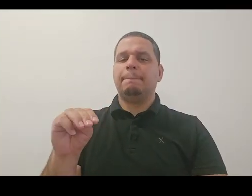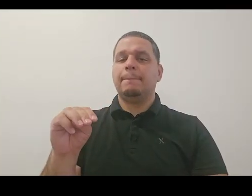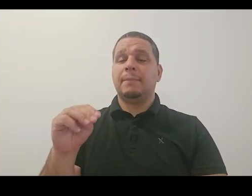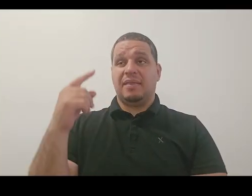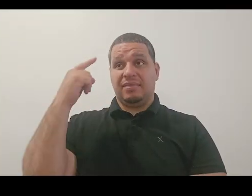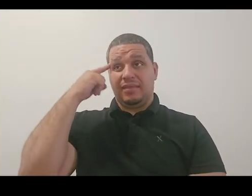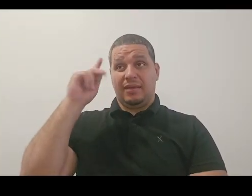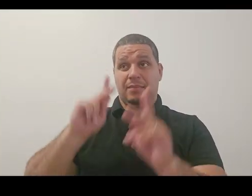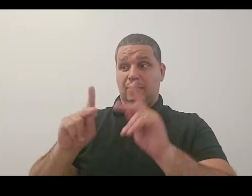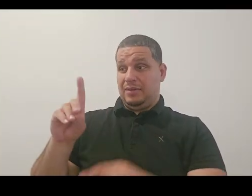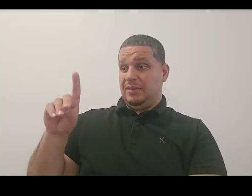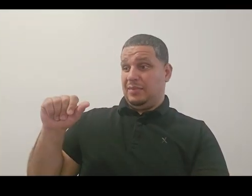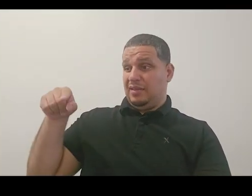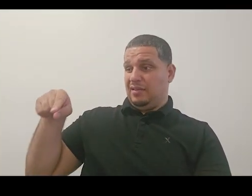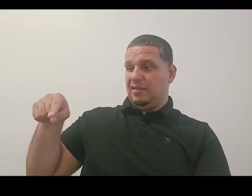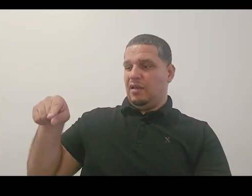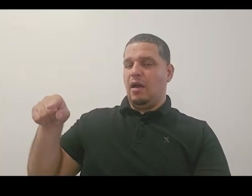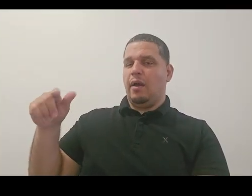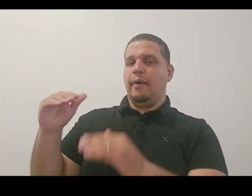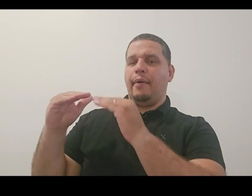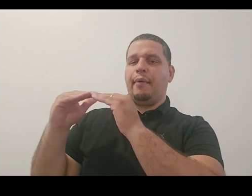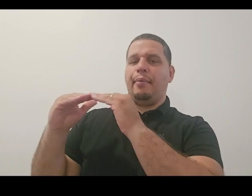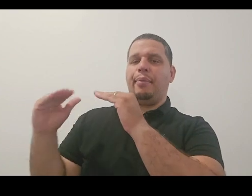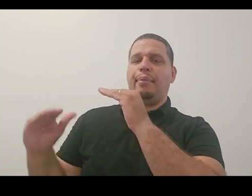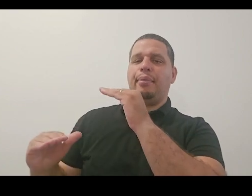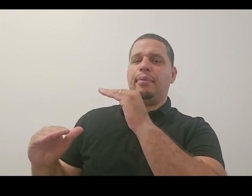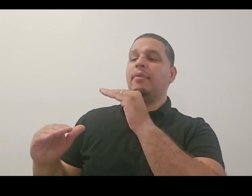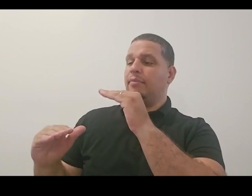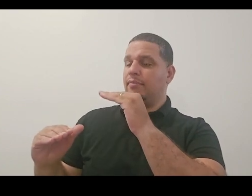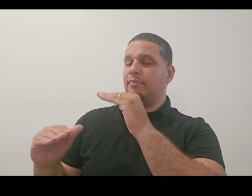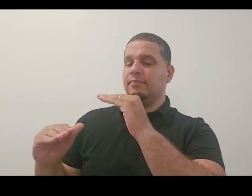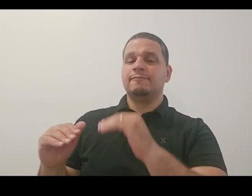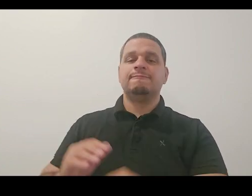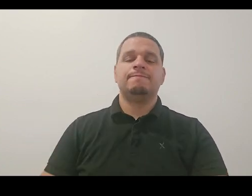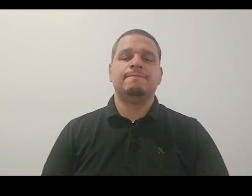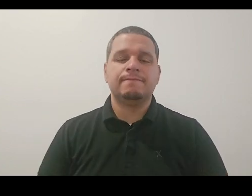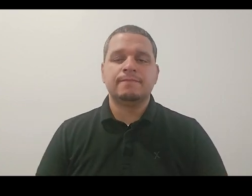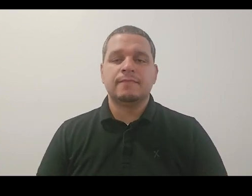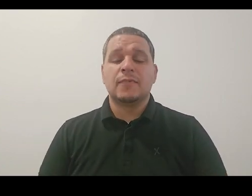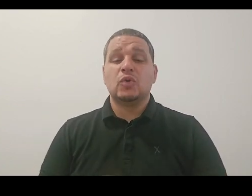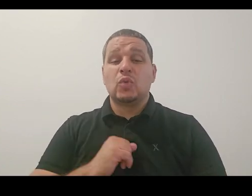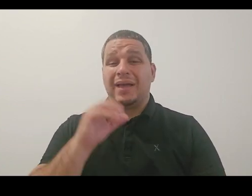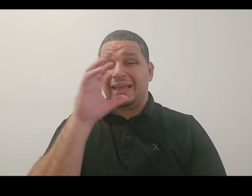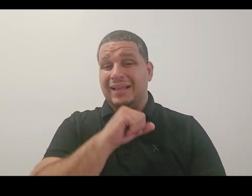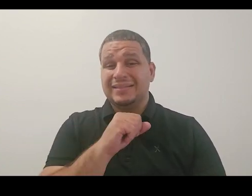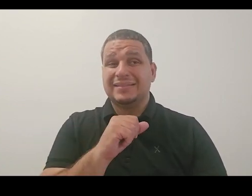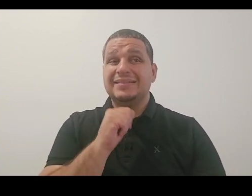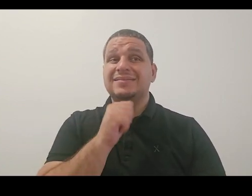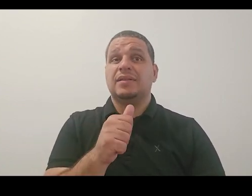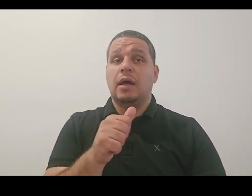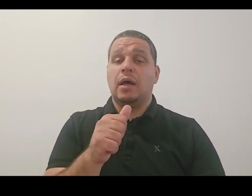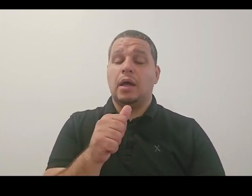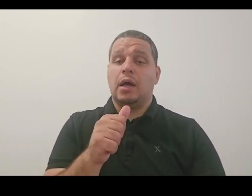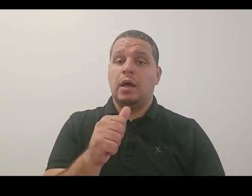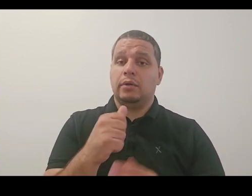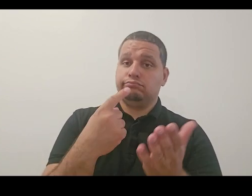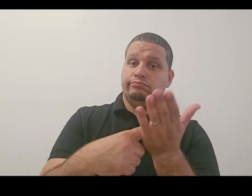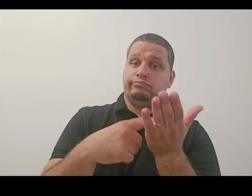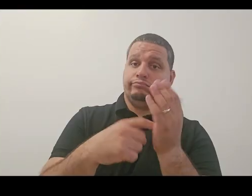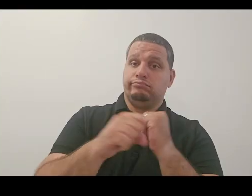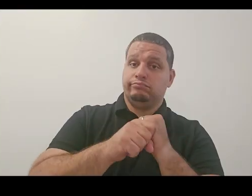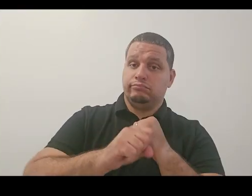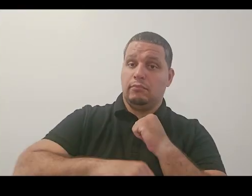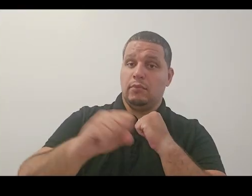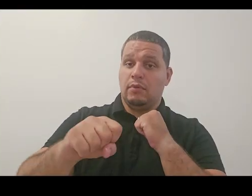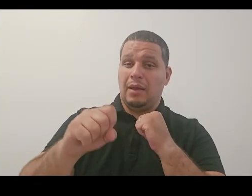with disabilities are a little less than. And so I guess to not wax on so